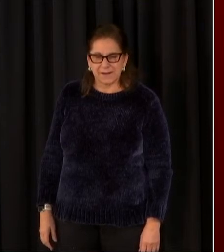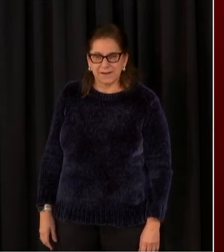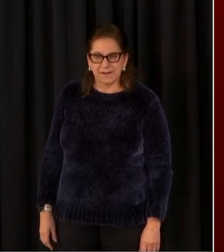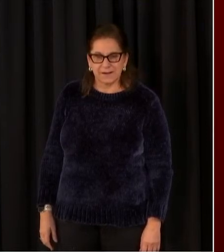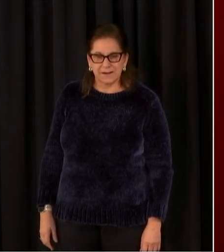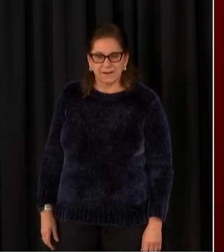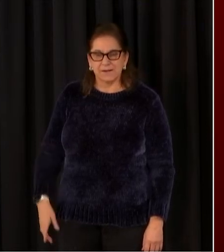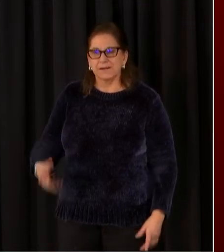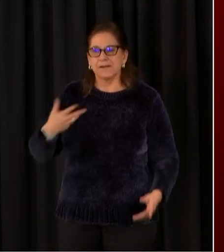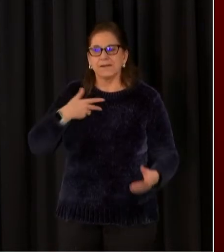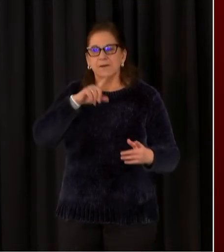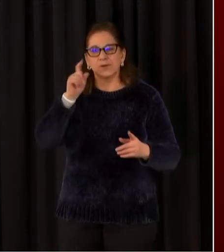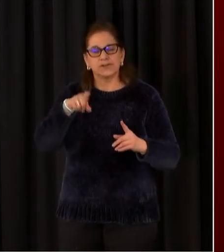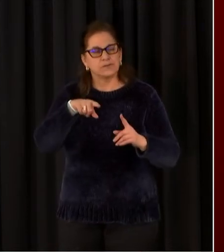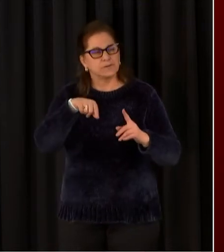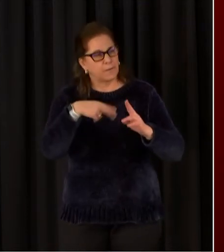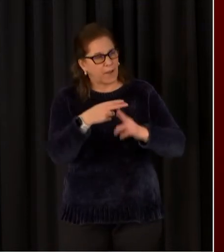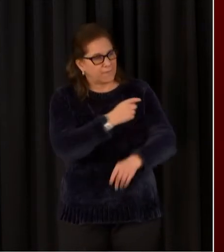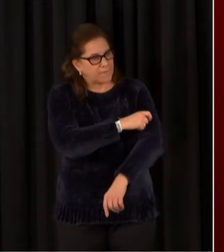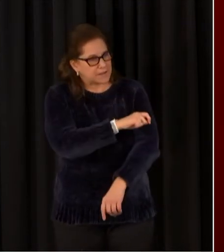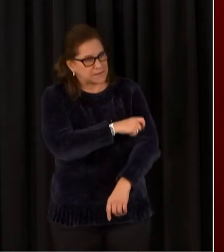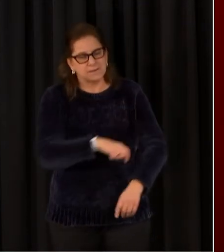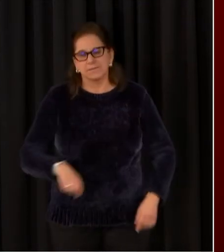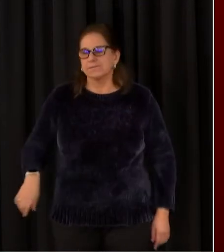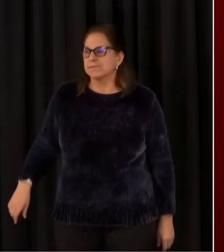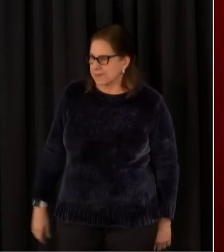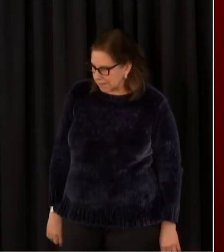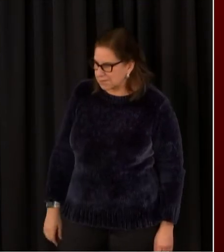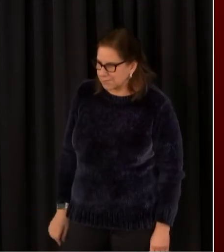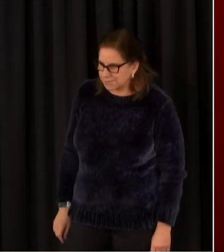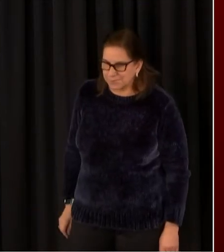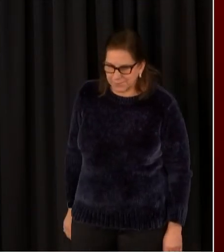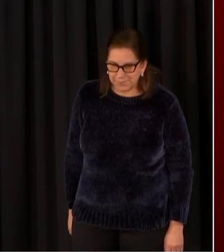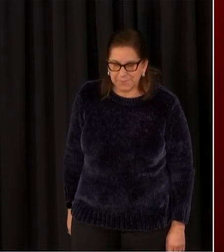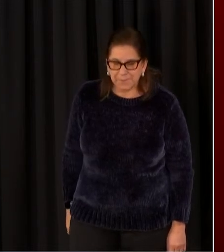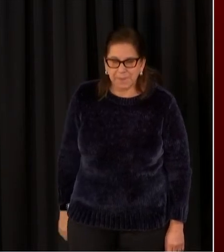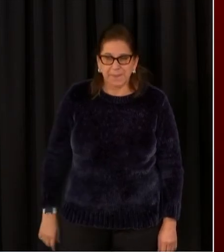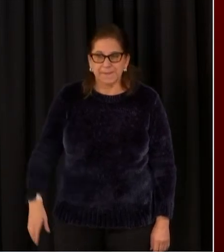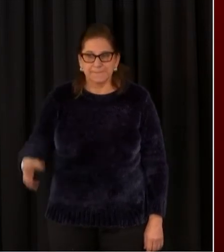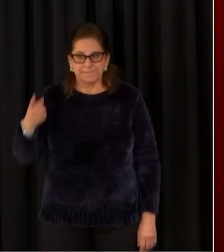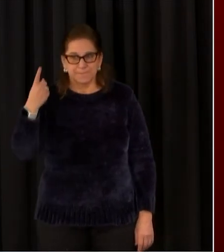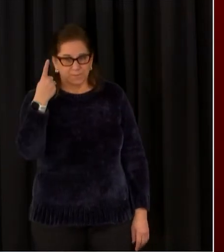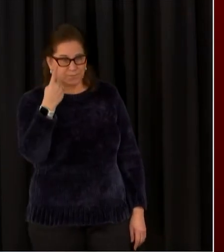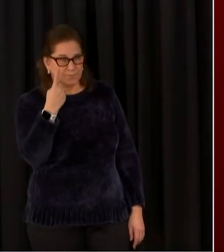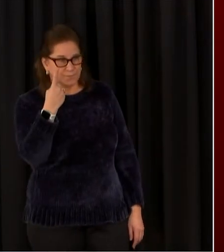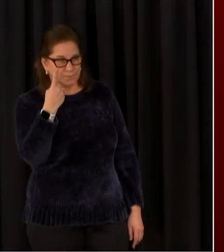vaccine and. Yep, Yeah, okay, absolutely. great, thank you. So 2 questions on that front. One,